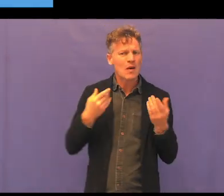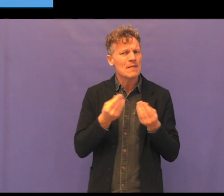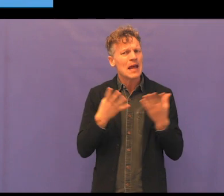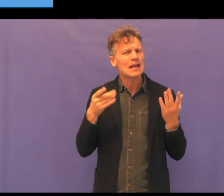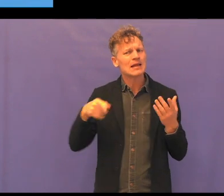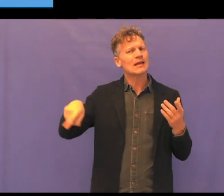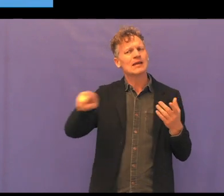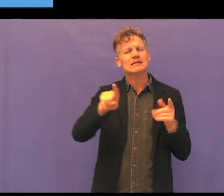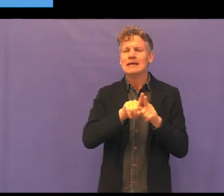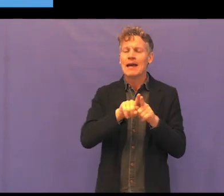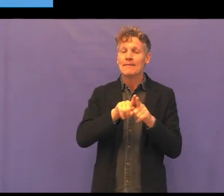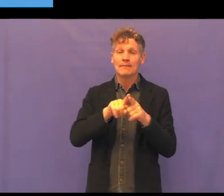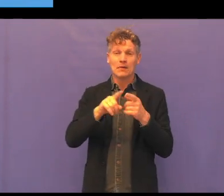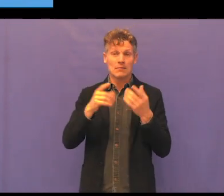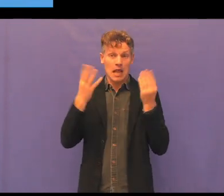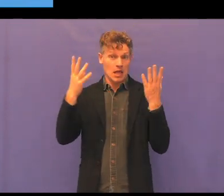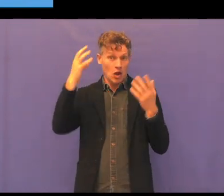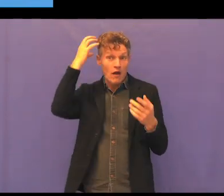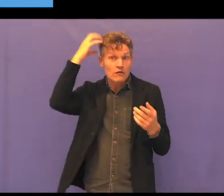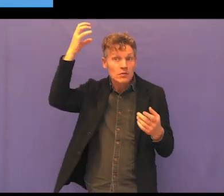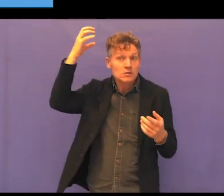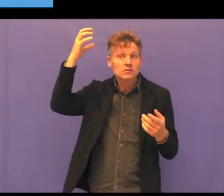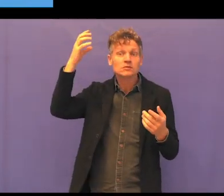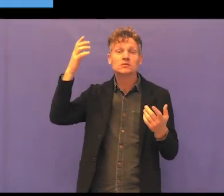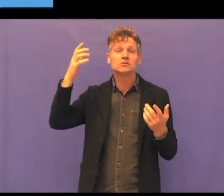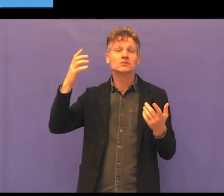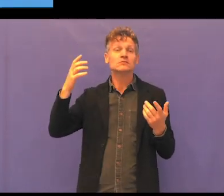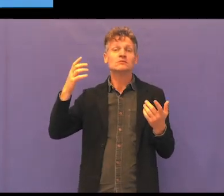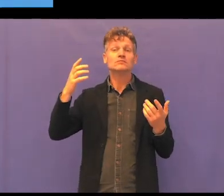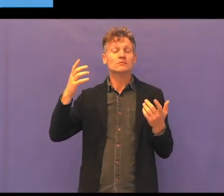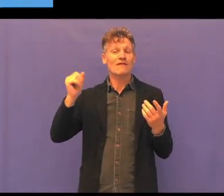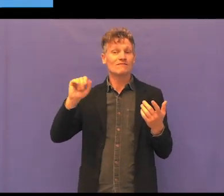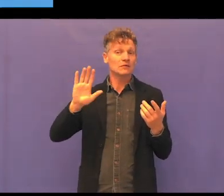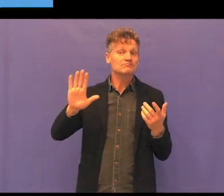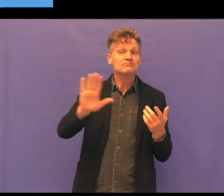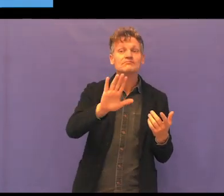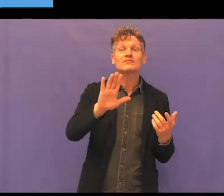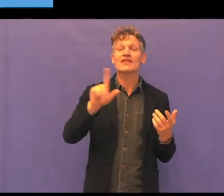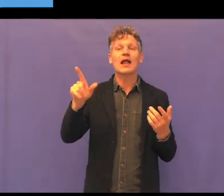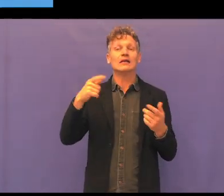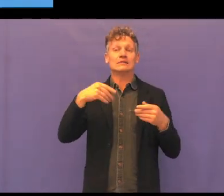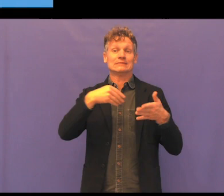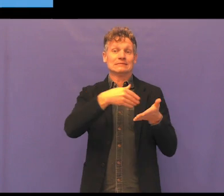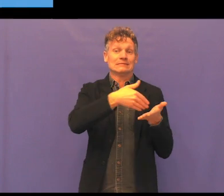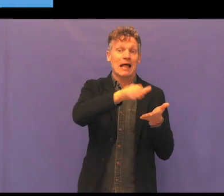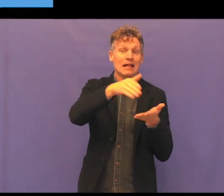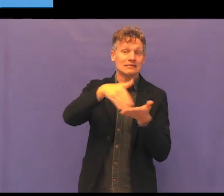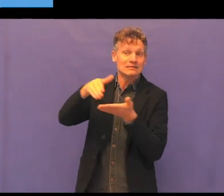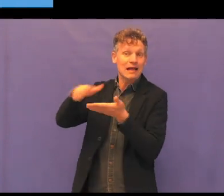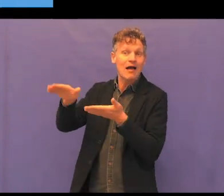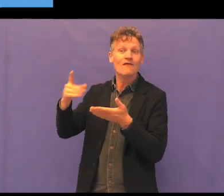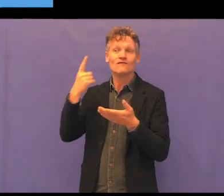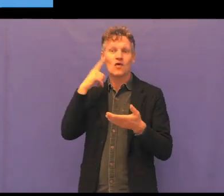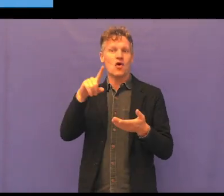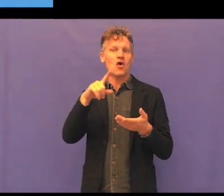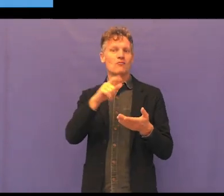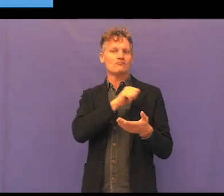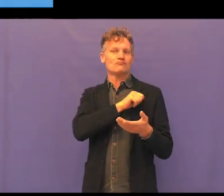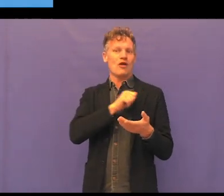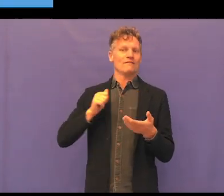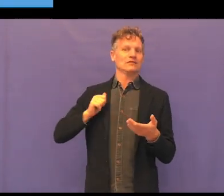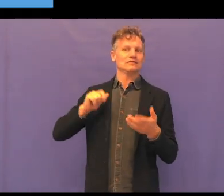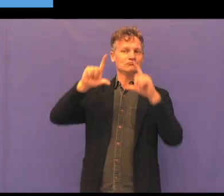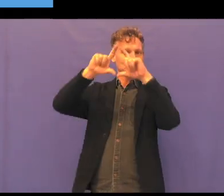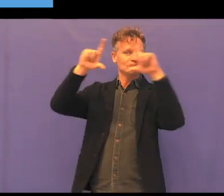firms for machine translation systems. And in this respect, is